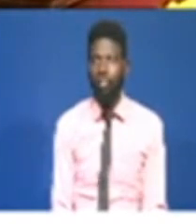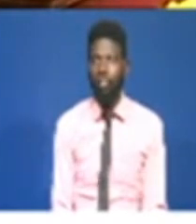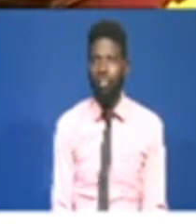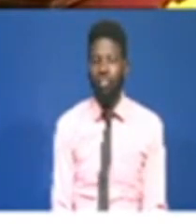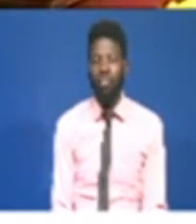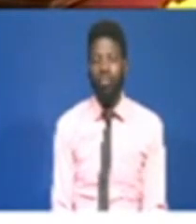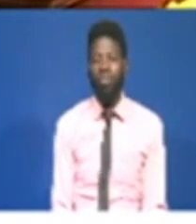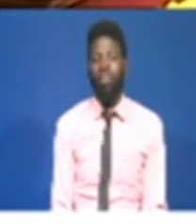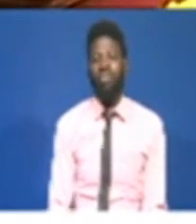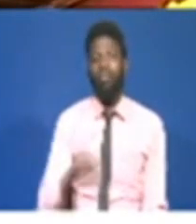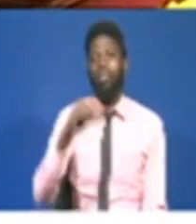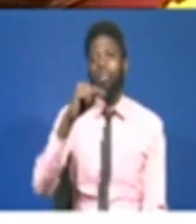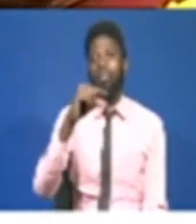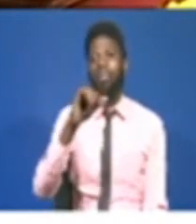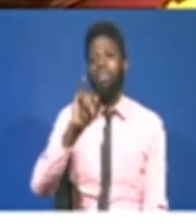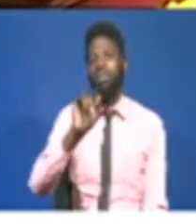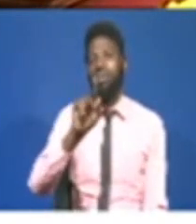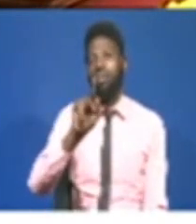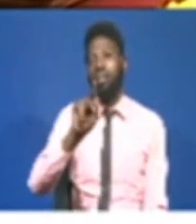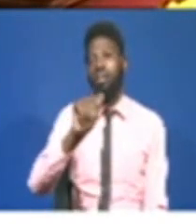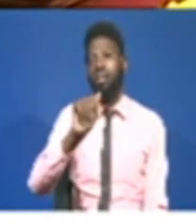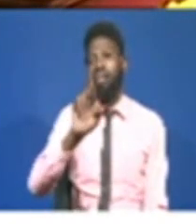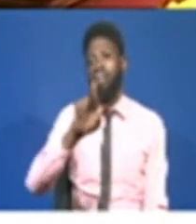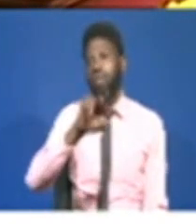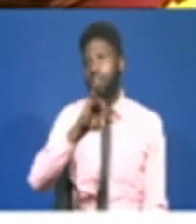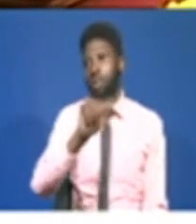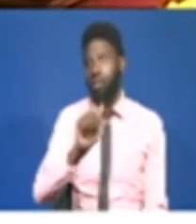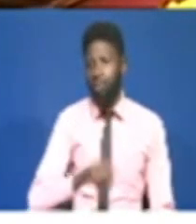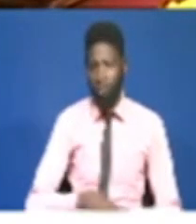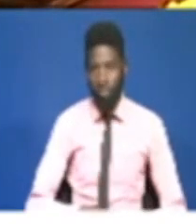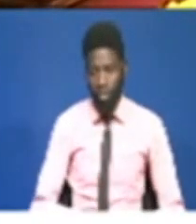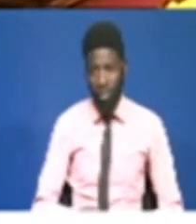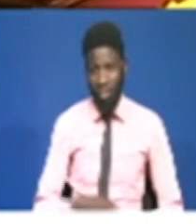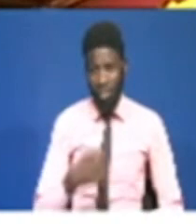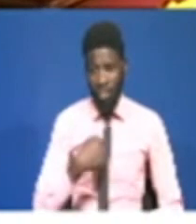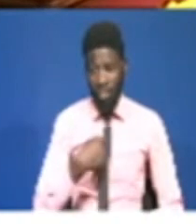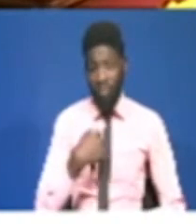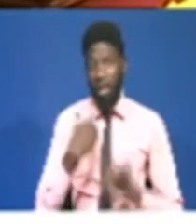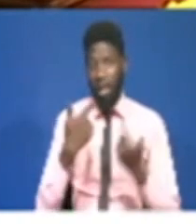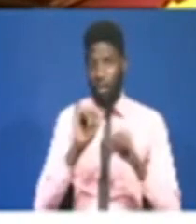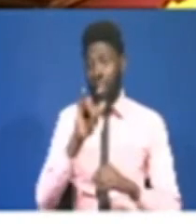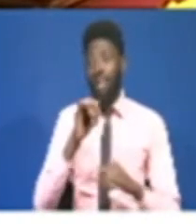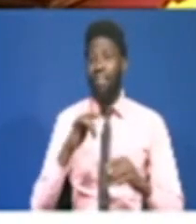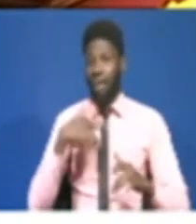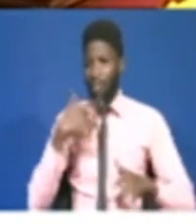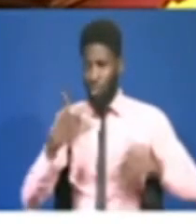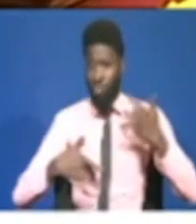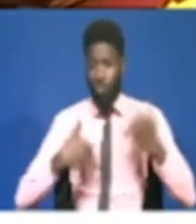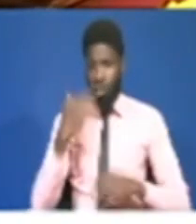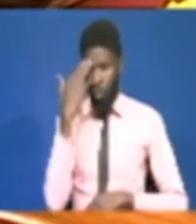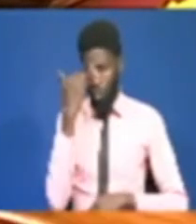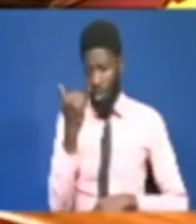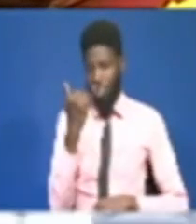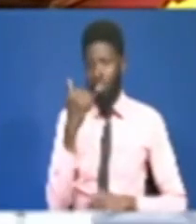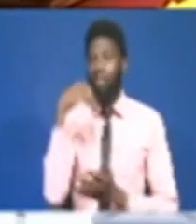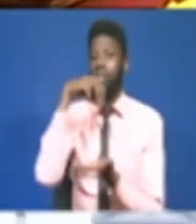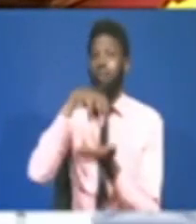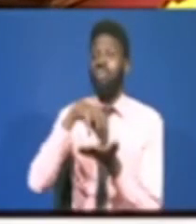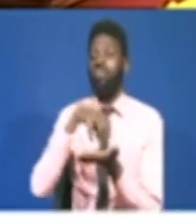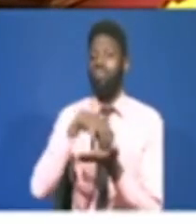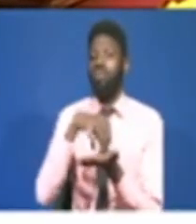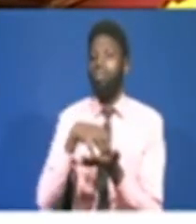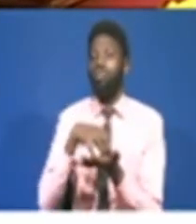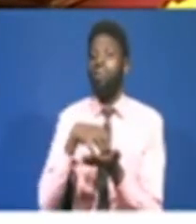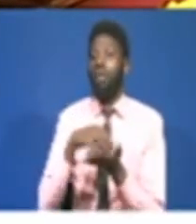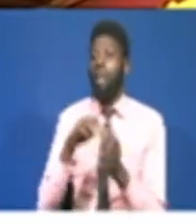Gikaria, Professor, I've allowed that emotional discourse because of the peculiar circumstances of the